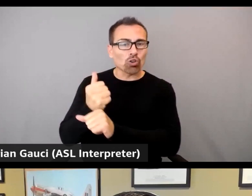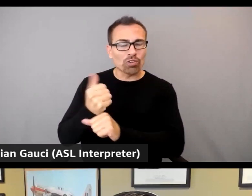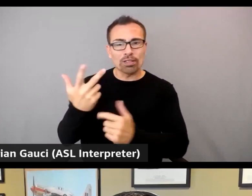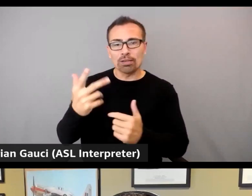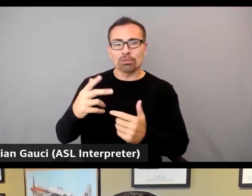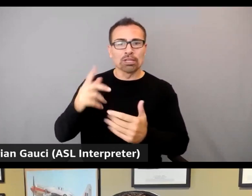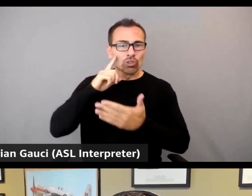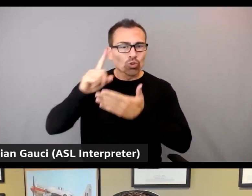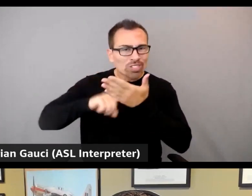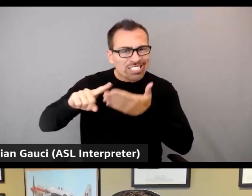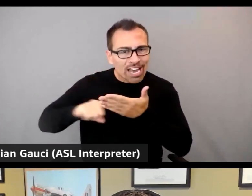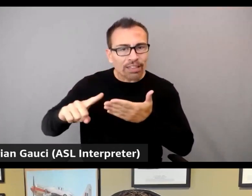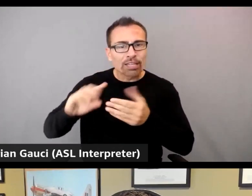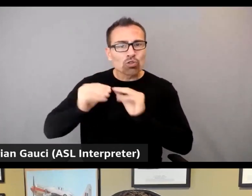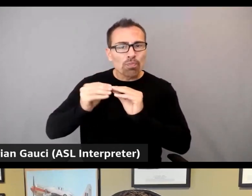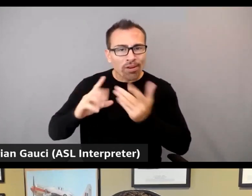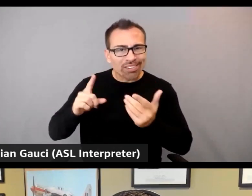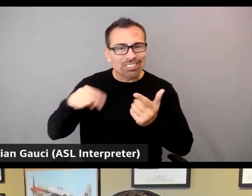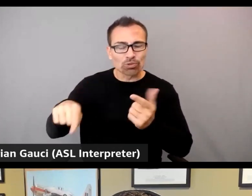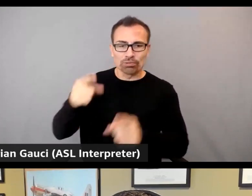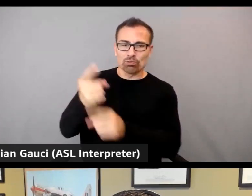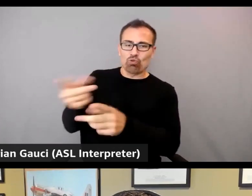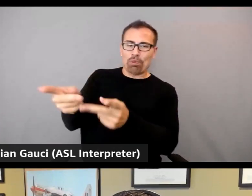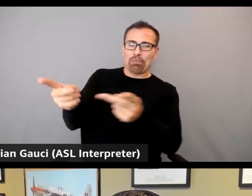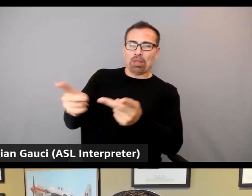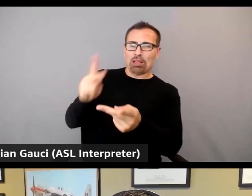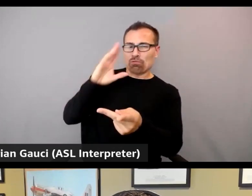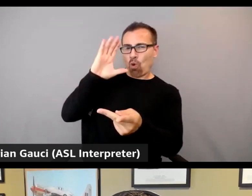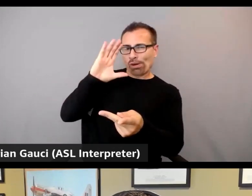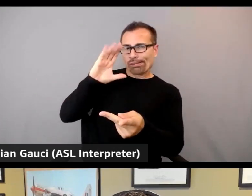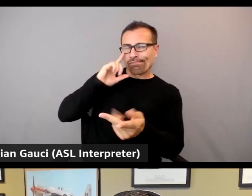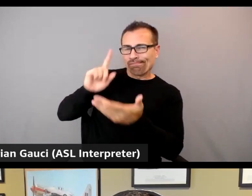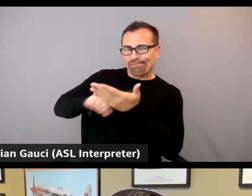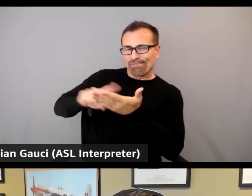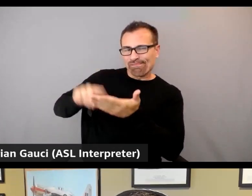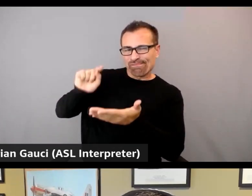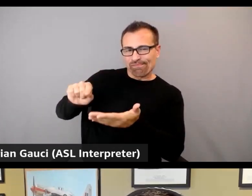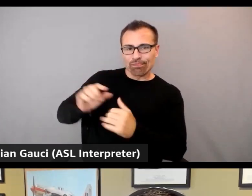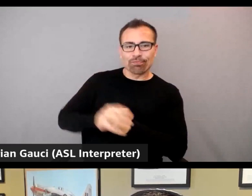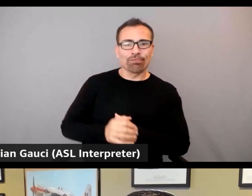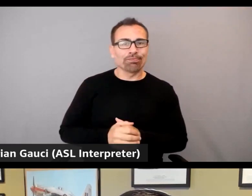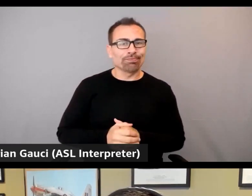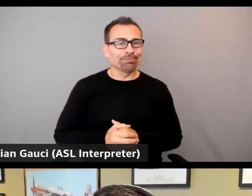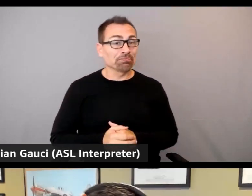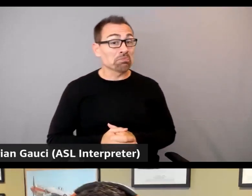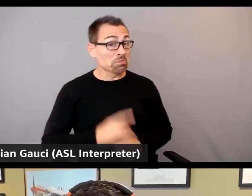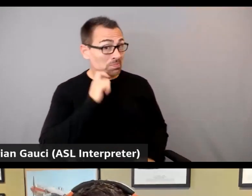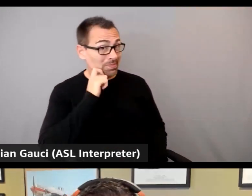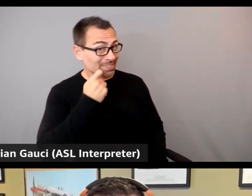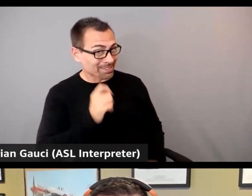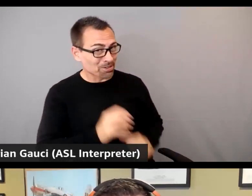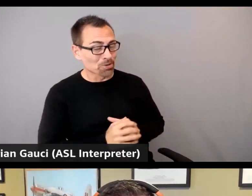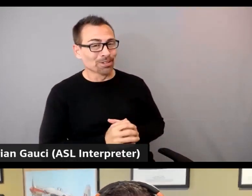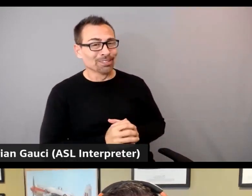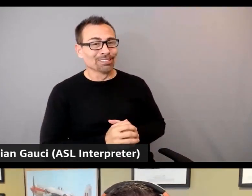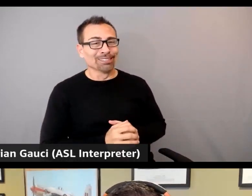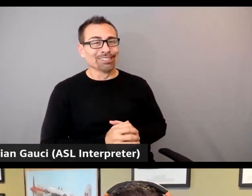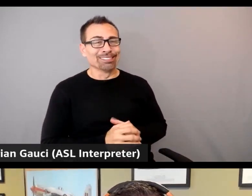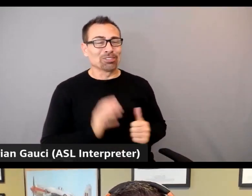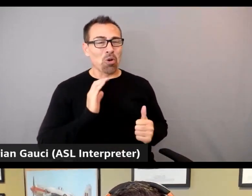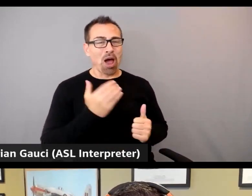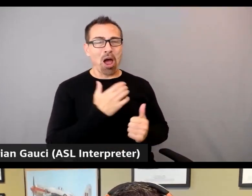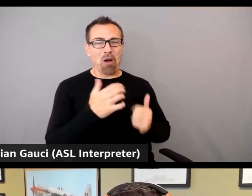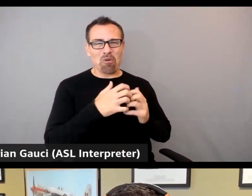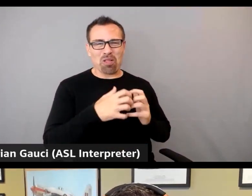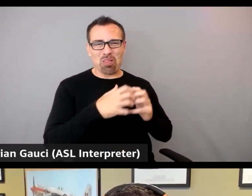is your go-to place for these kind of things. Cool. So our launch today, I guess I'll just situate it a little